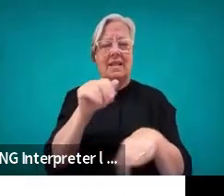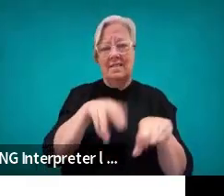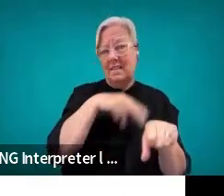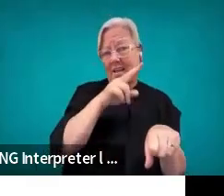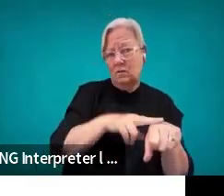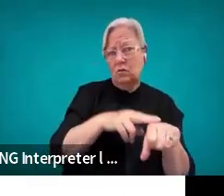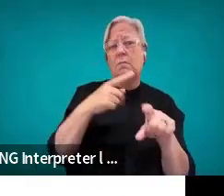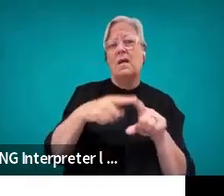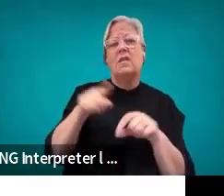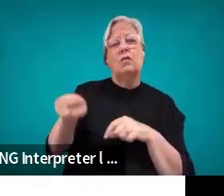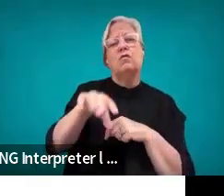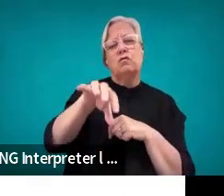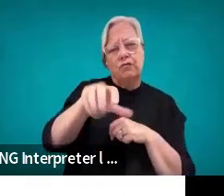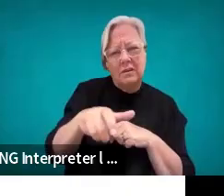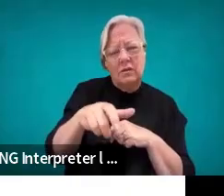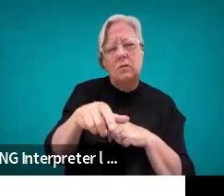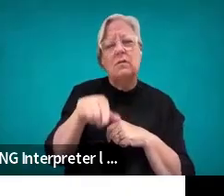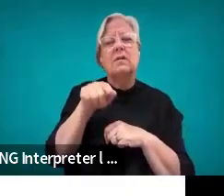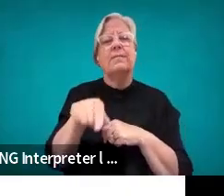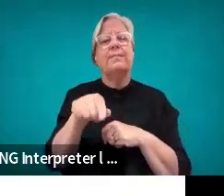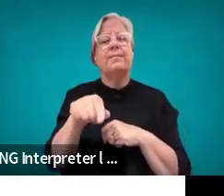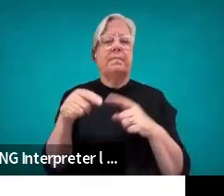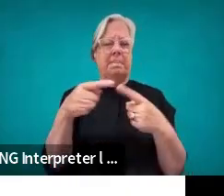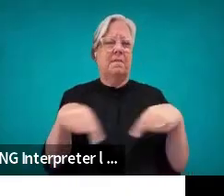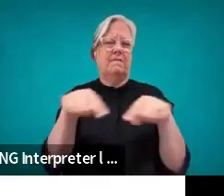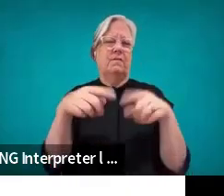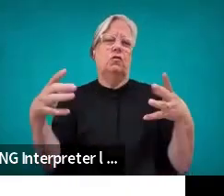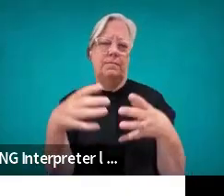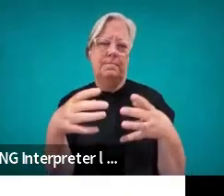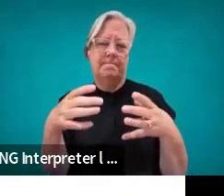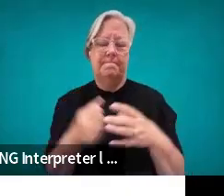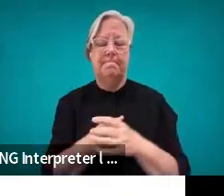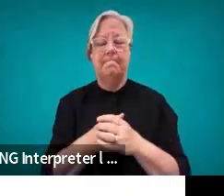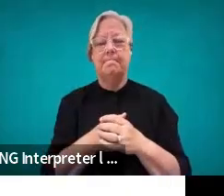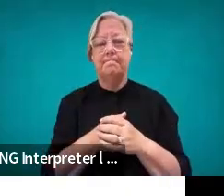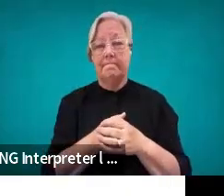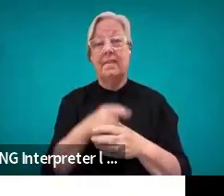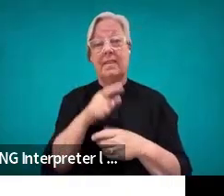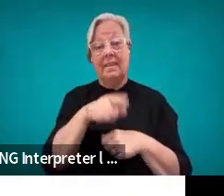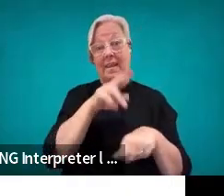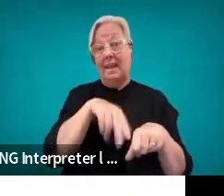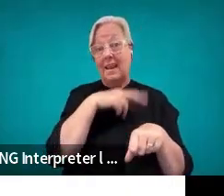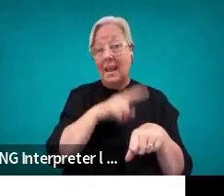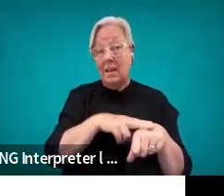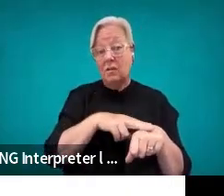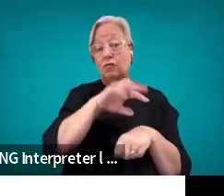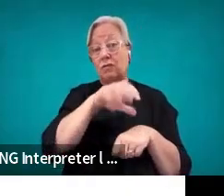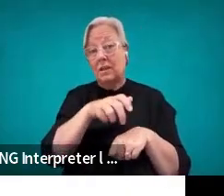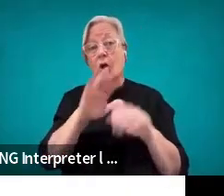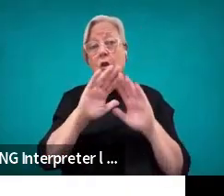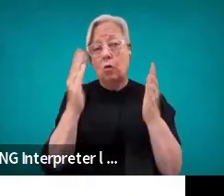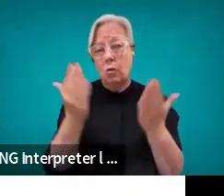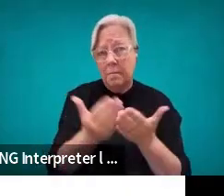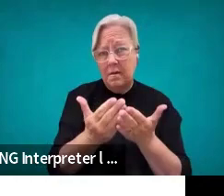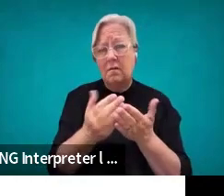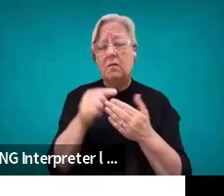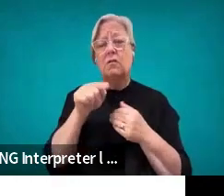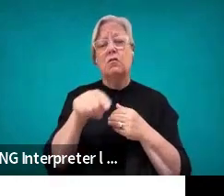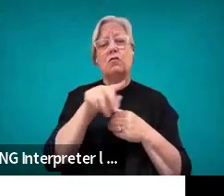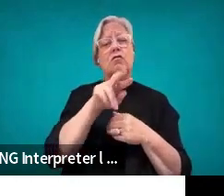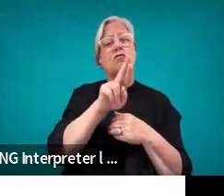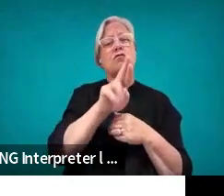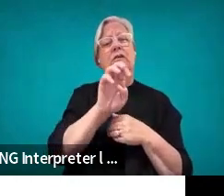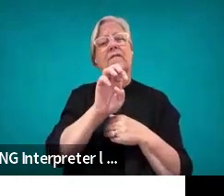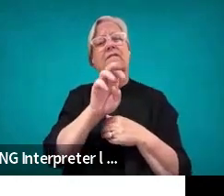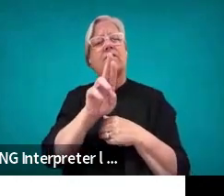from the global reference group as well. From those national, regional, and global reference group monitoring toolkits, we collated